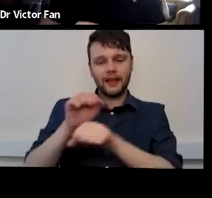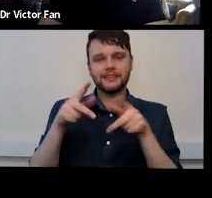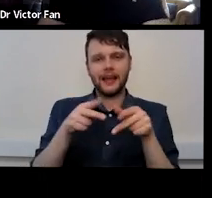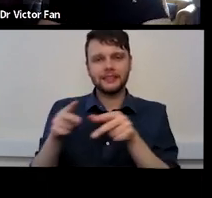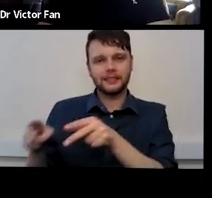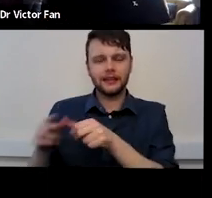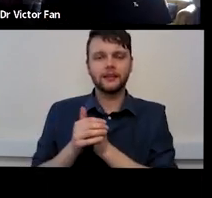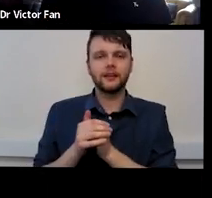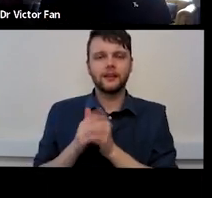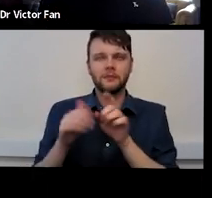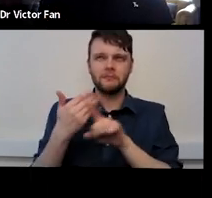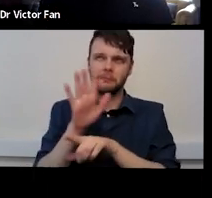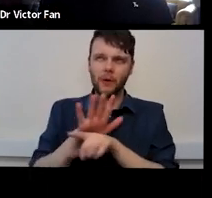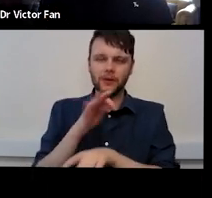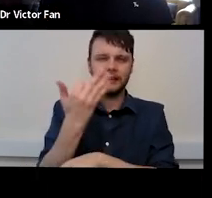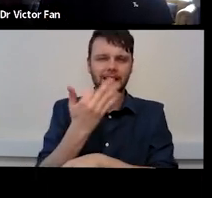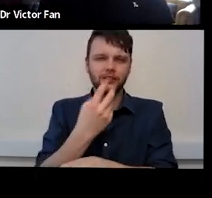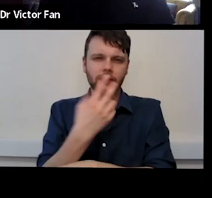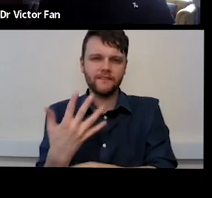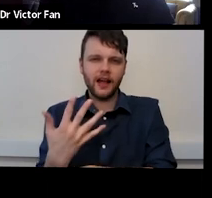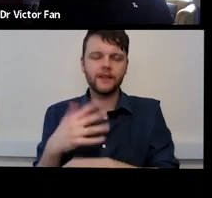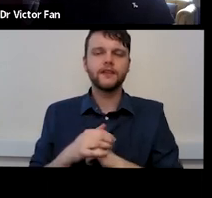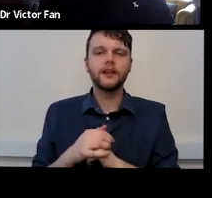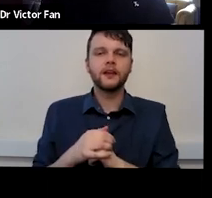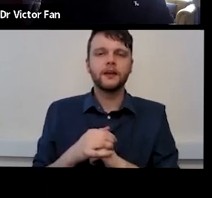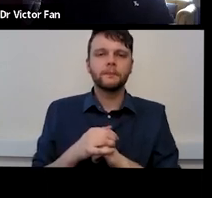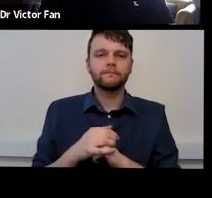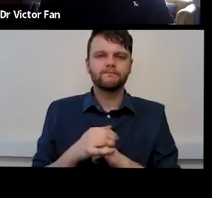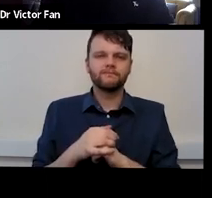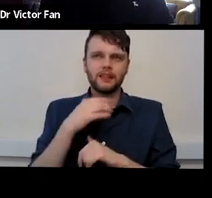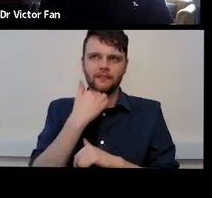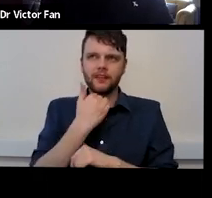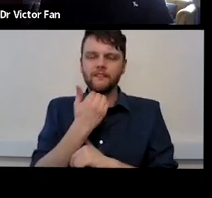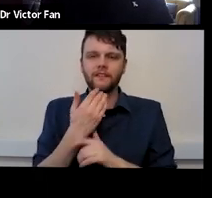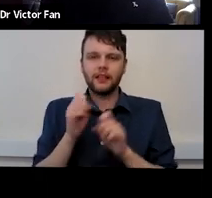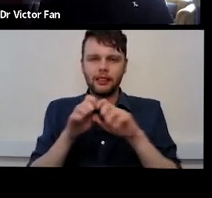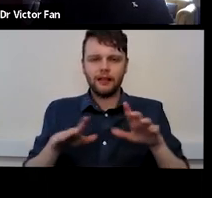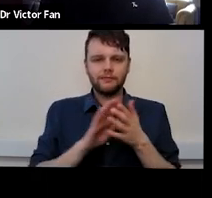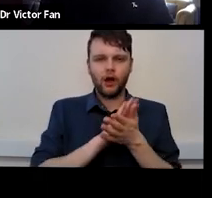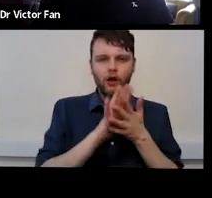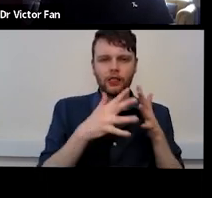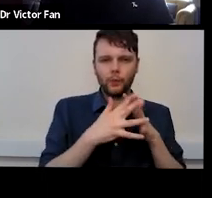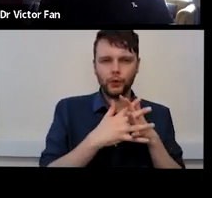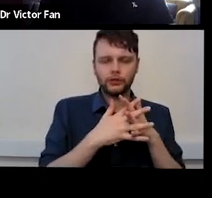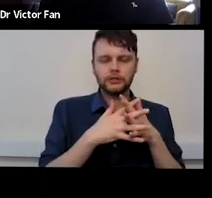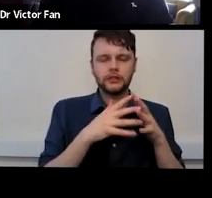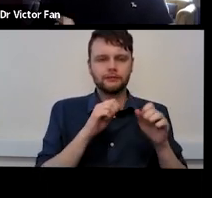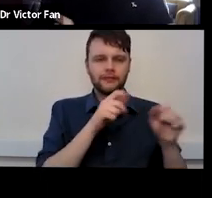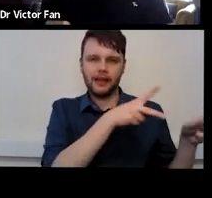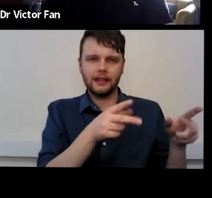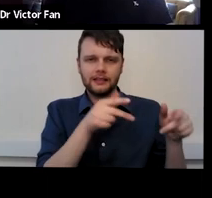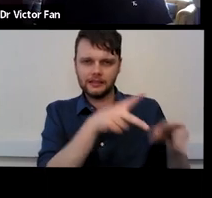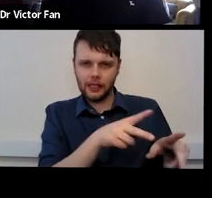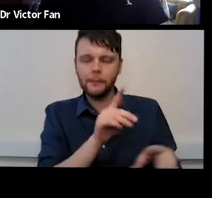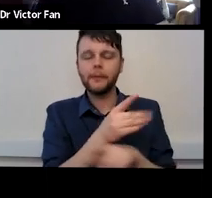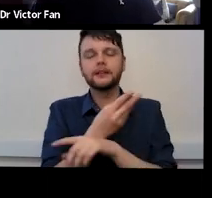about the 1925, and it is close enough to Hollywood editing, but there are